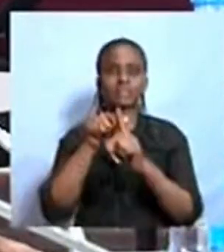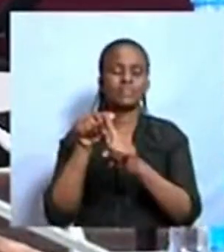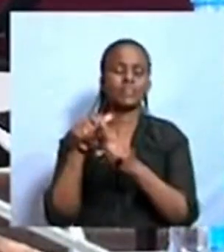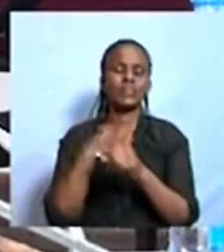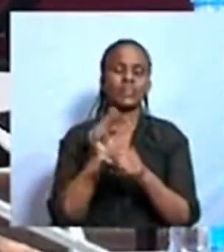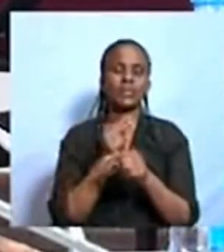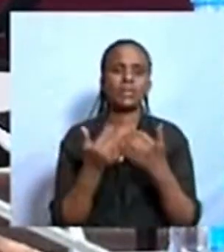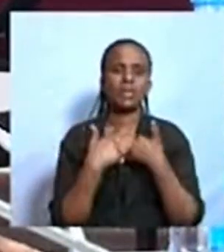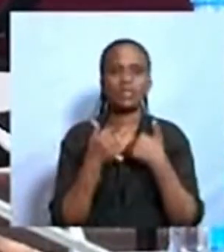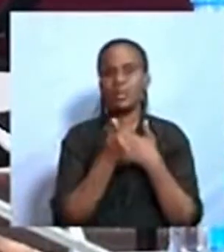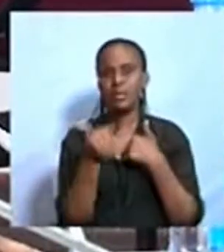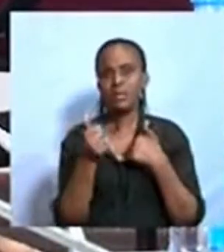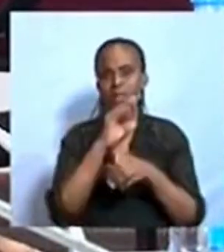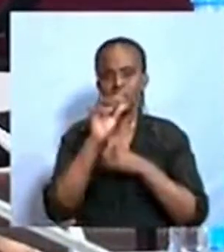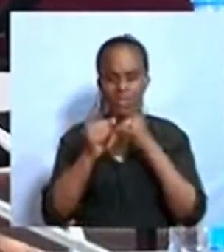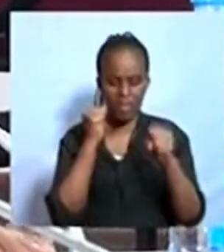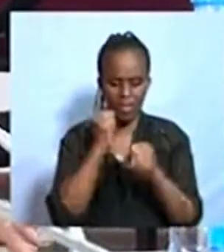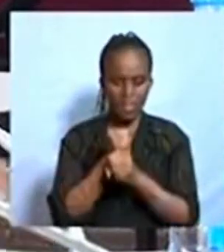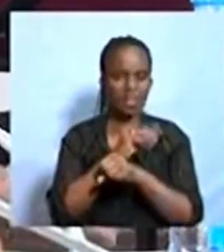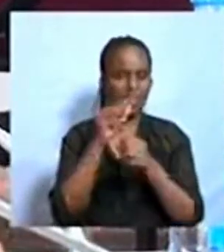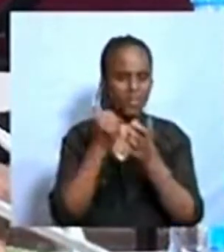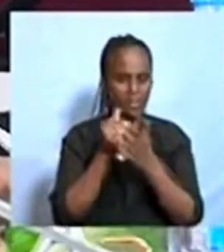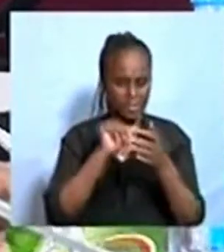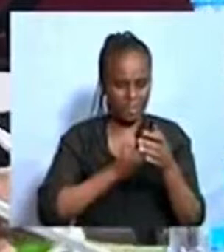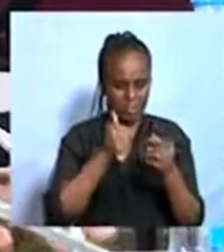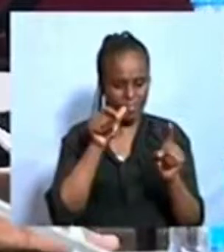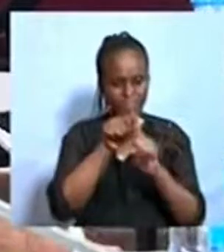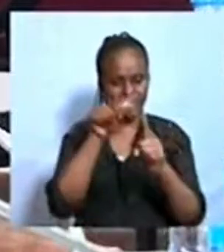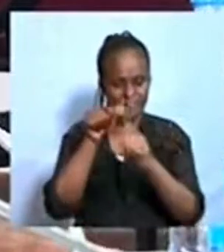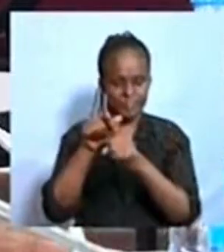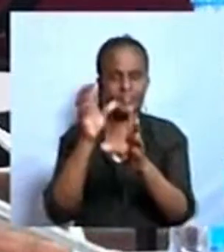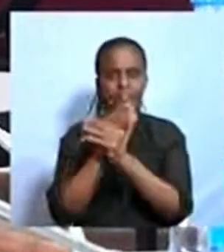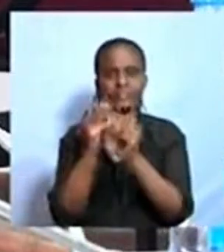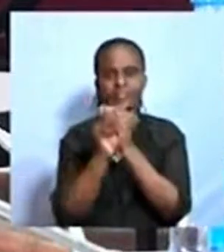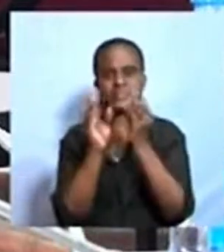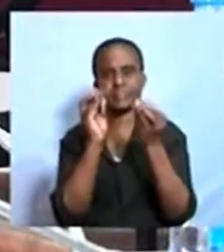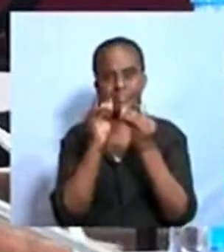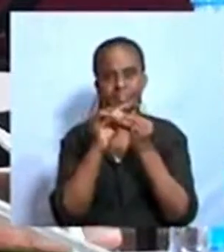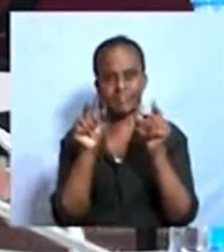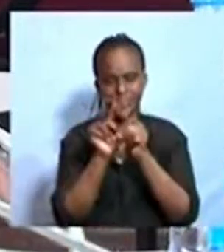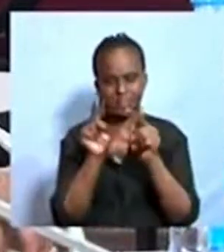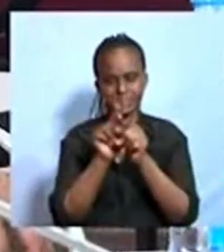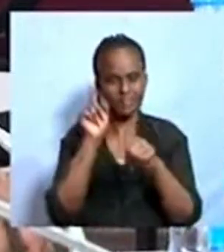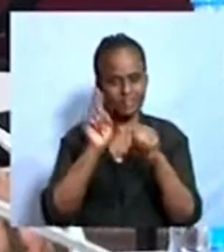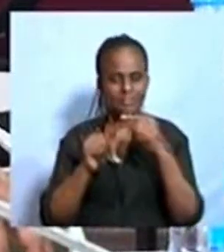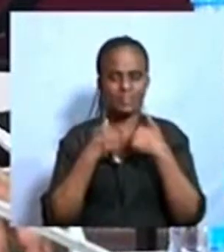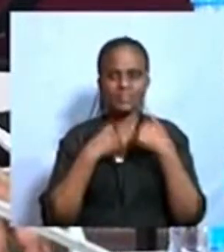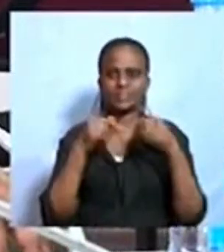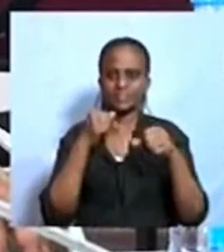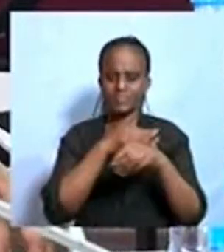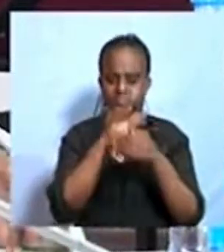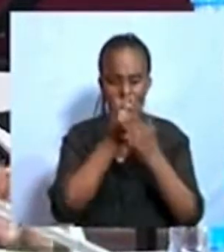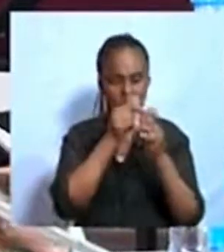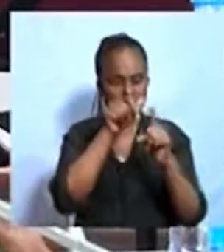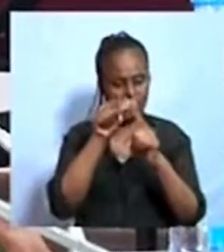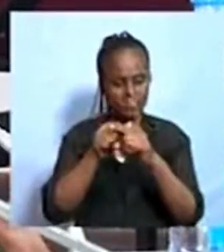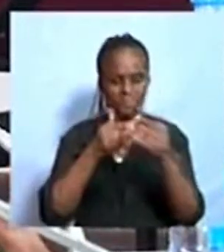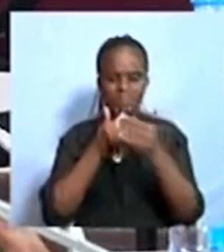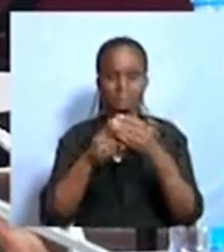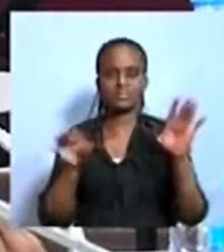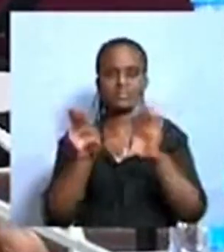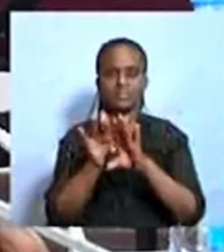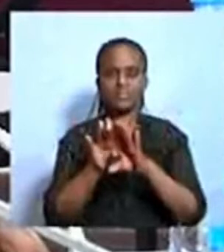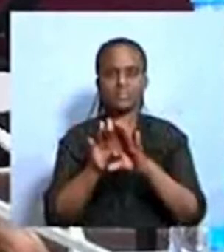we've got an entire year with certain targets being missed, there's no likelihood that we are going to meet those targets by the close